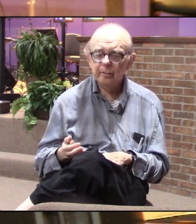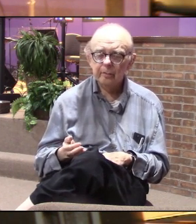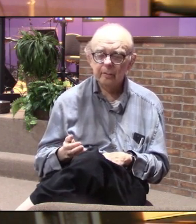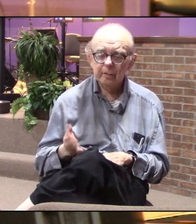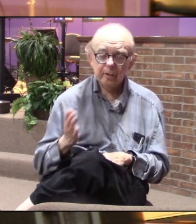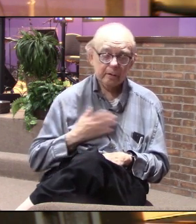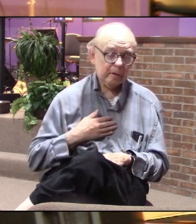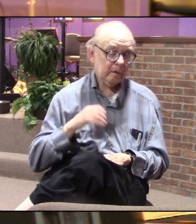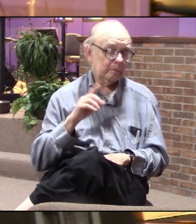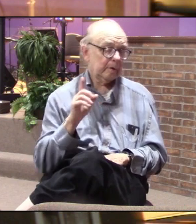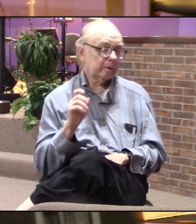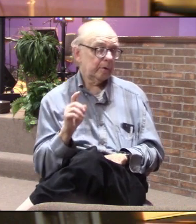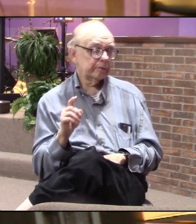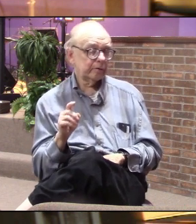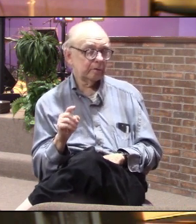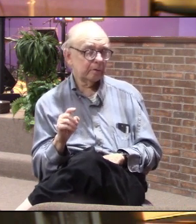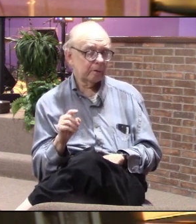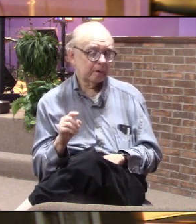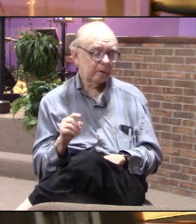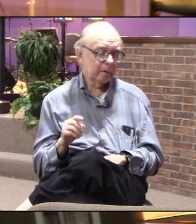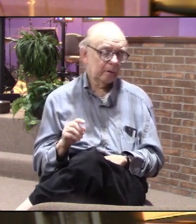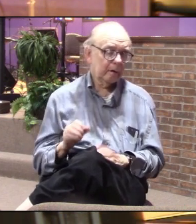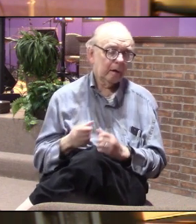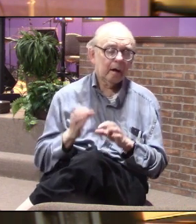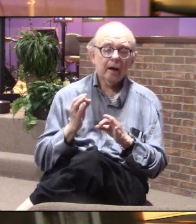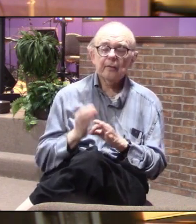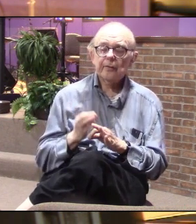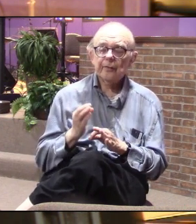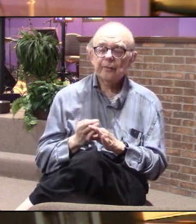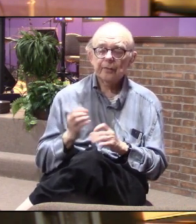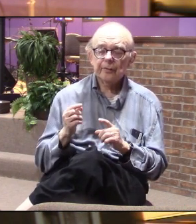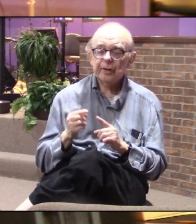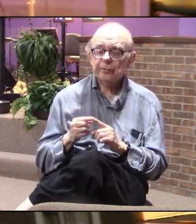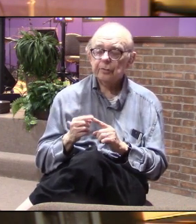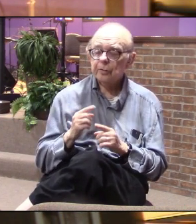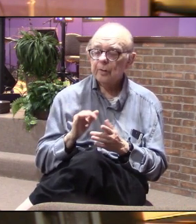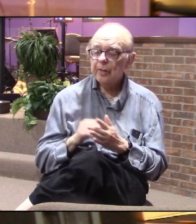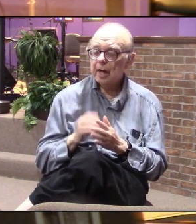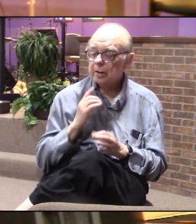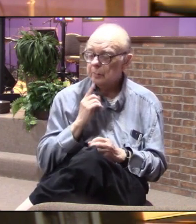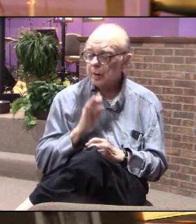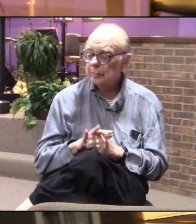My question is, how faithful are we to the promise?